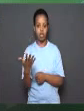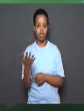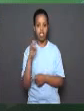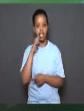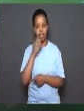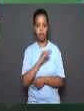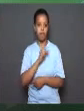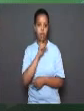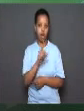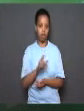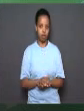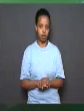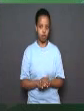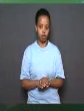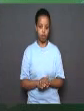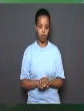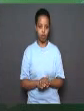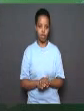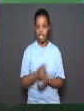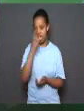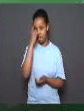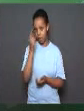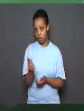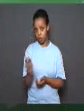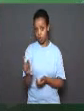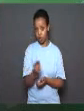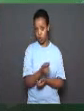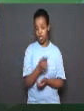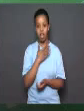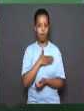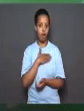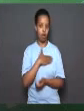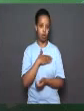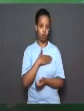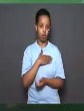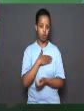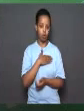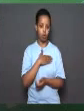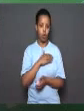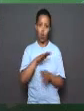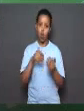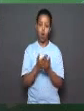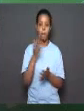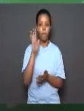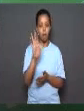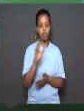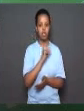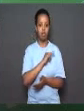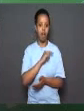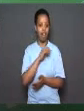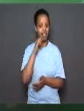enzymes. As a review, please try to list all 5